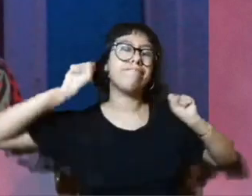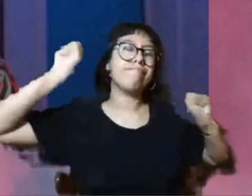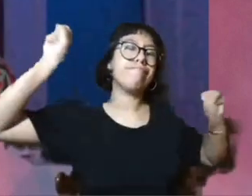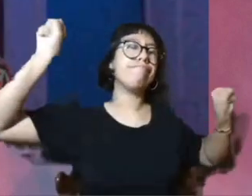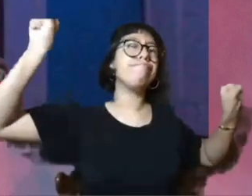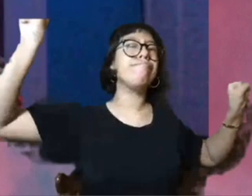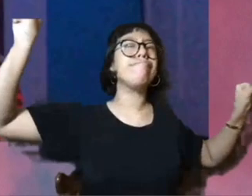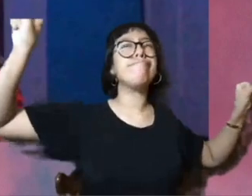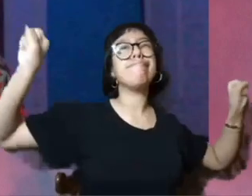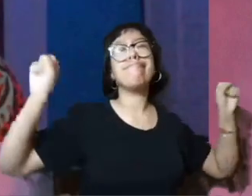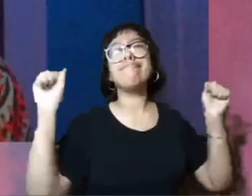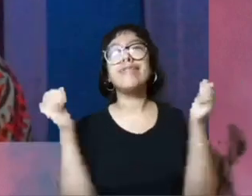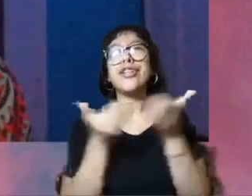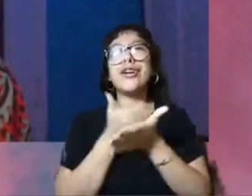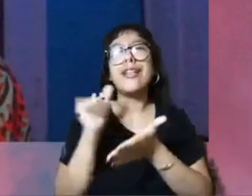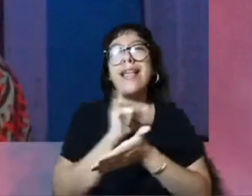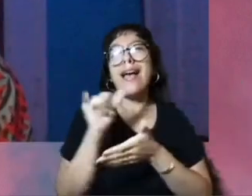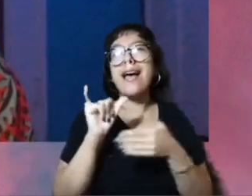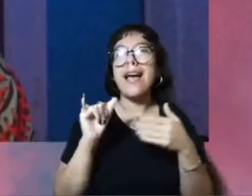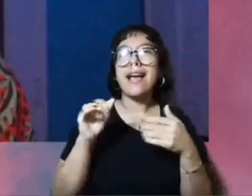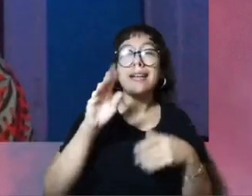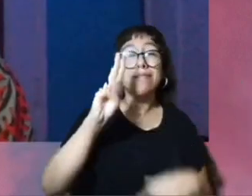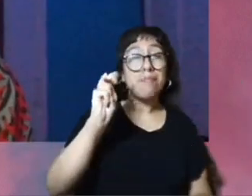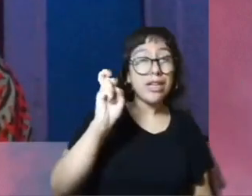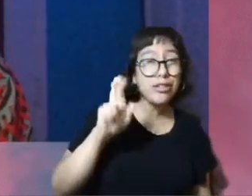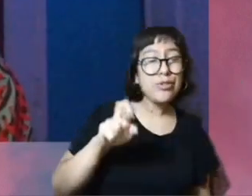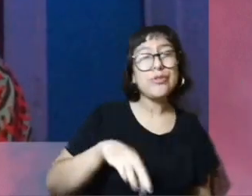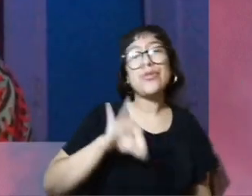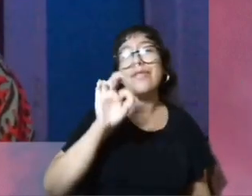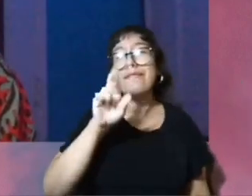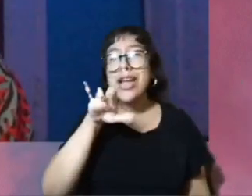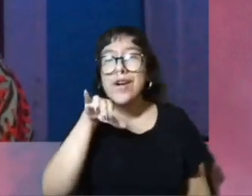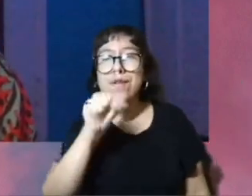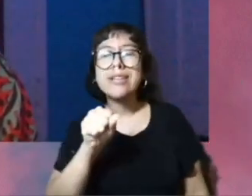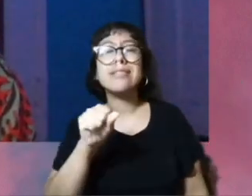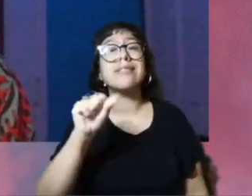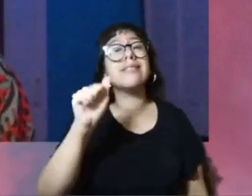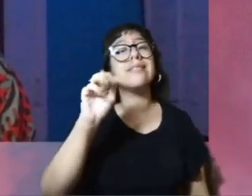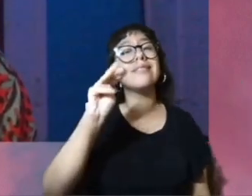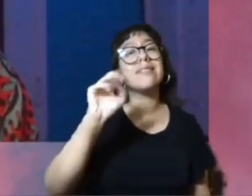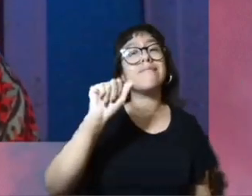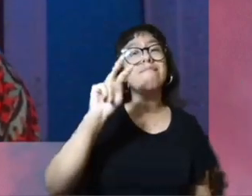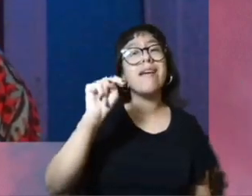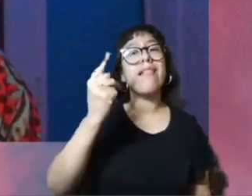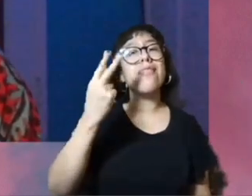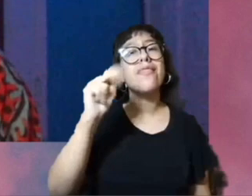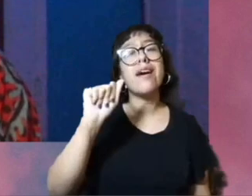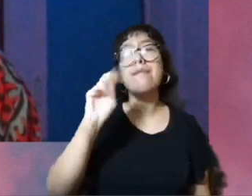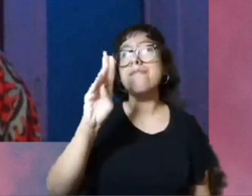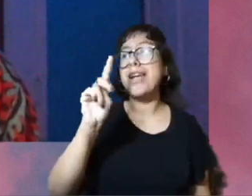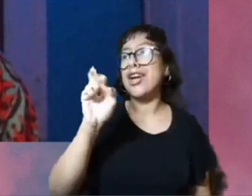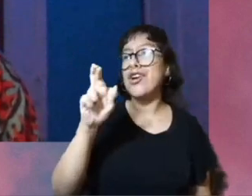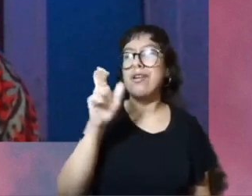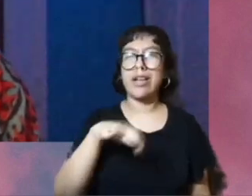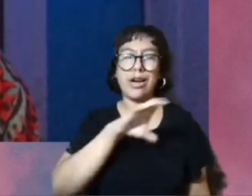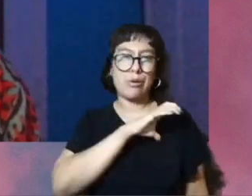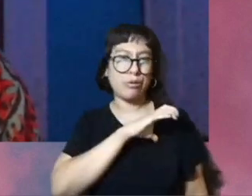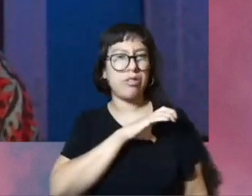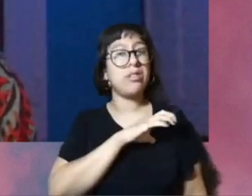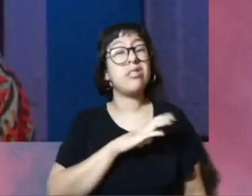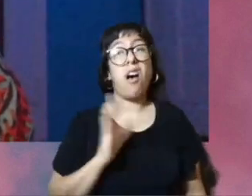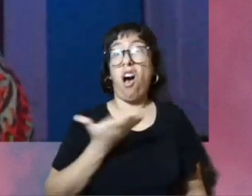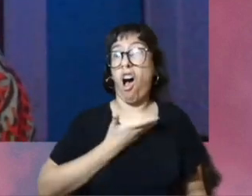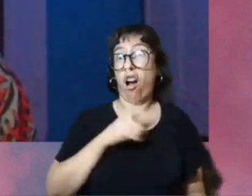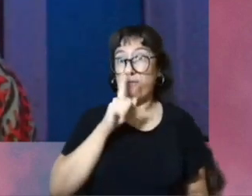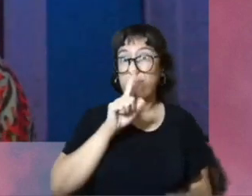to someone new, like Bender and Ferris and Samantha Baker. Our reality is not a John